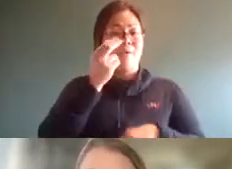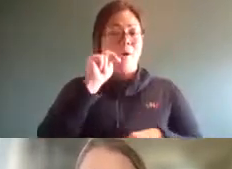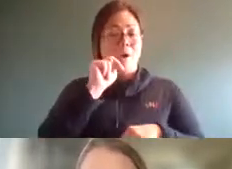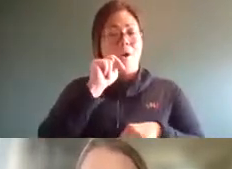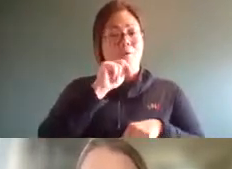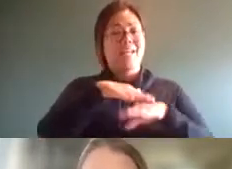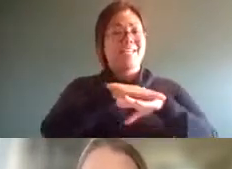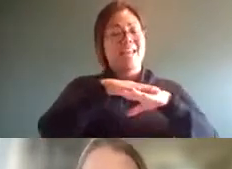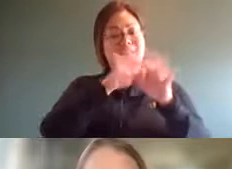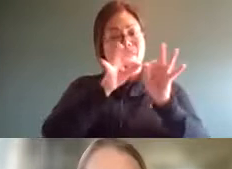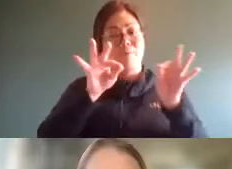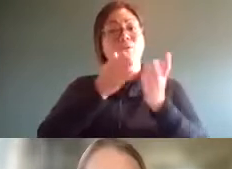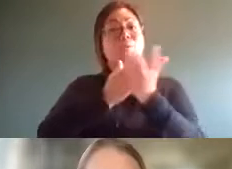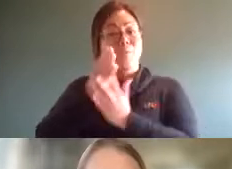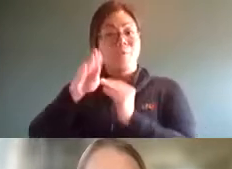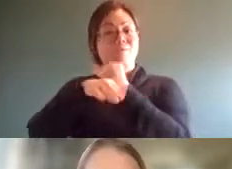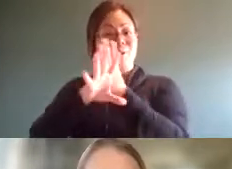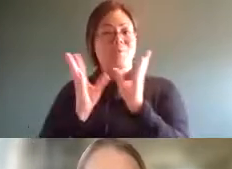over these virtual meetings as well.